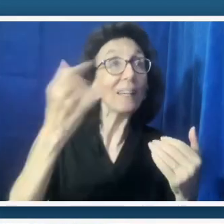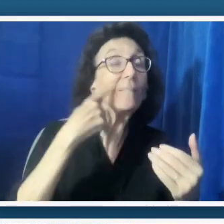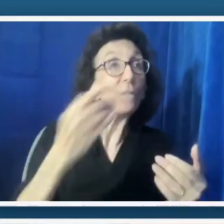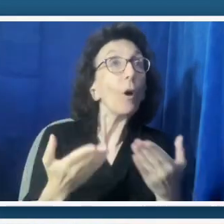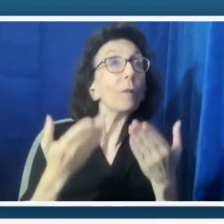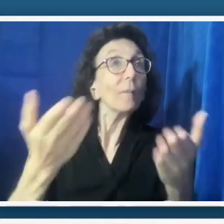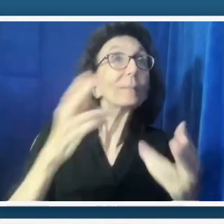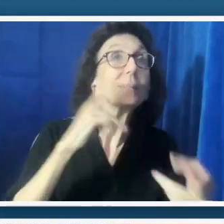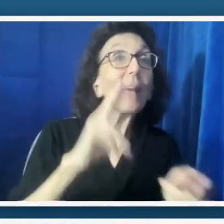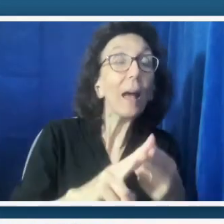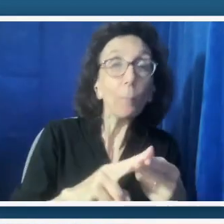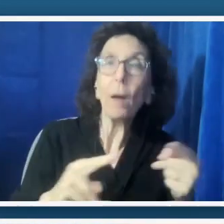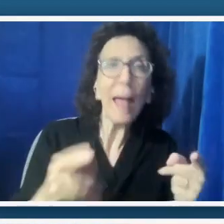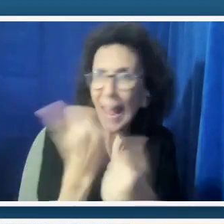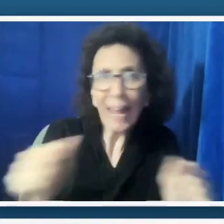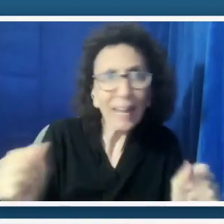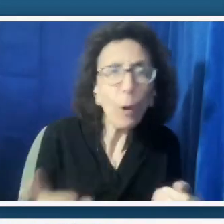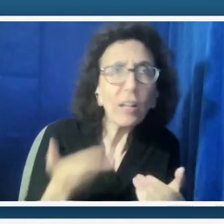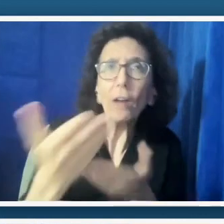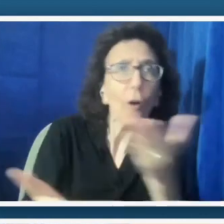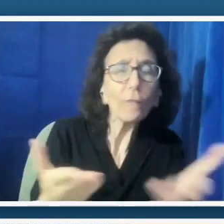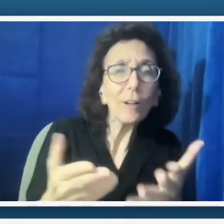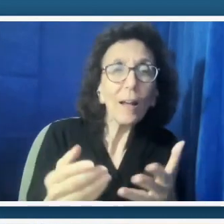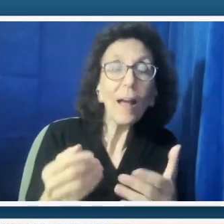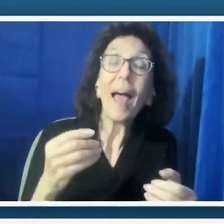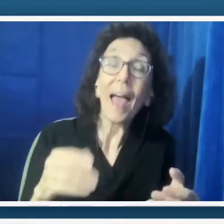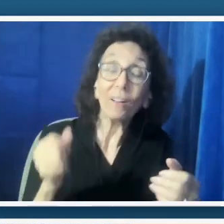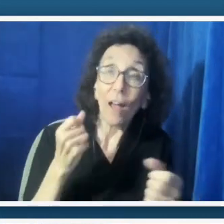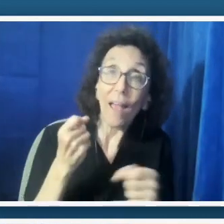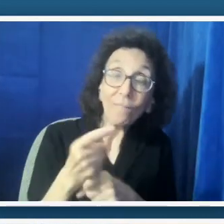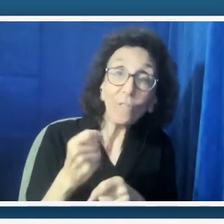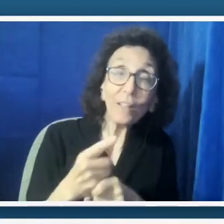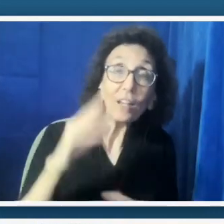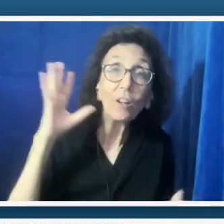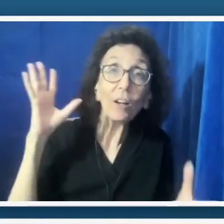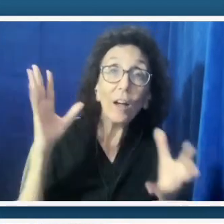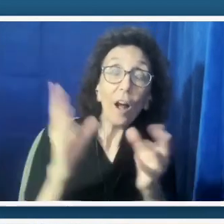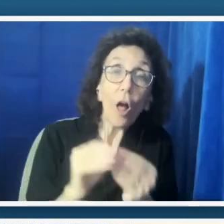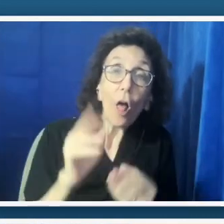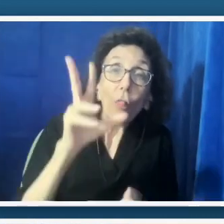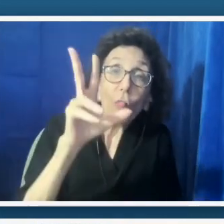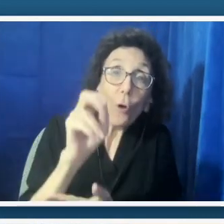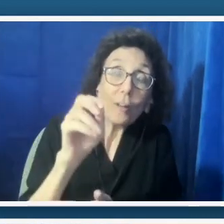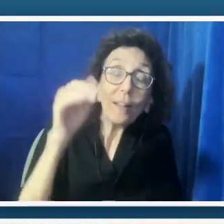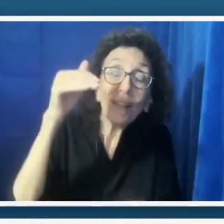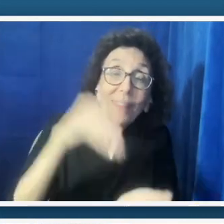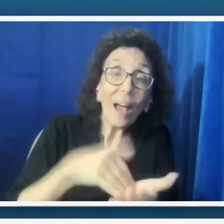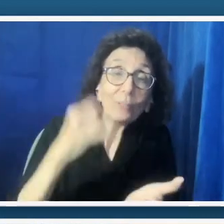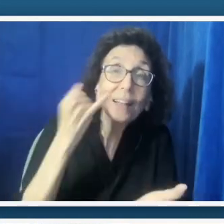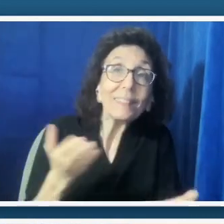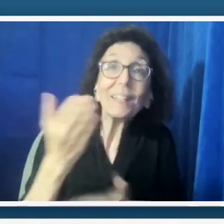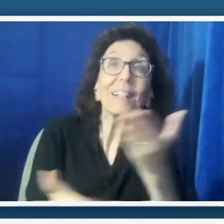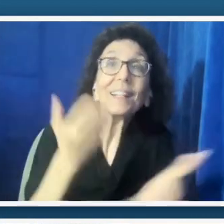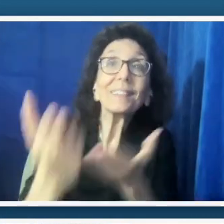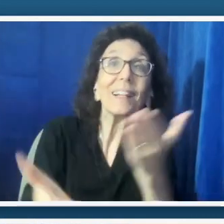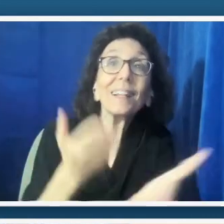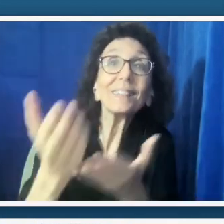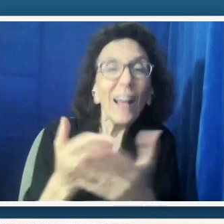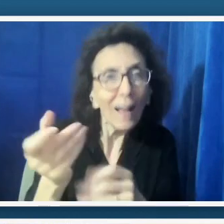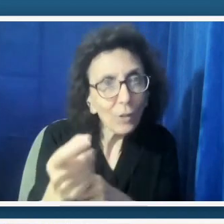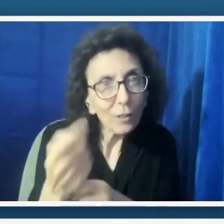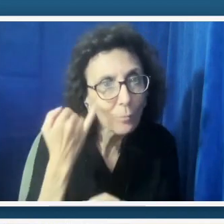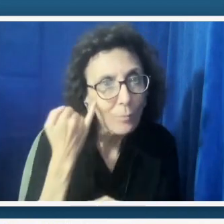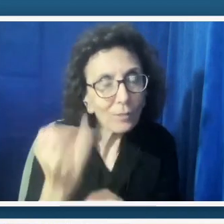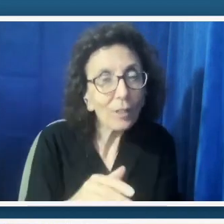they receive over 30,000 design ideas from all over the country every year. And if after today's program you feel inspired to submit your